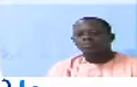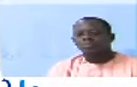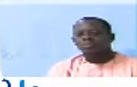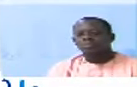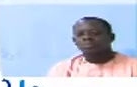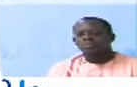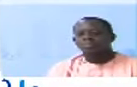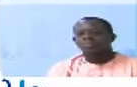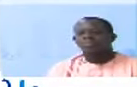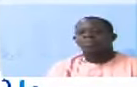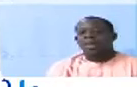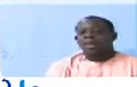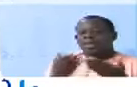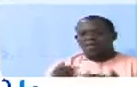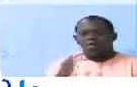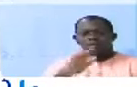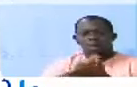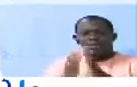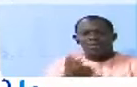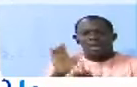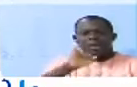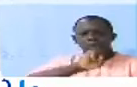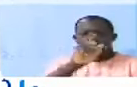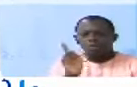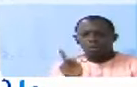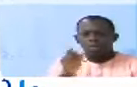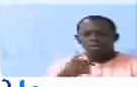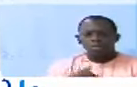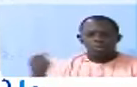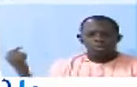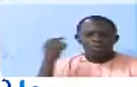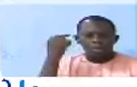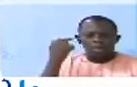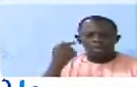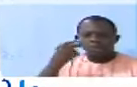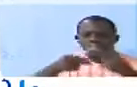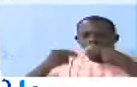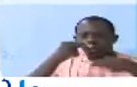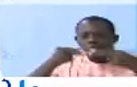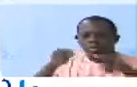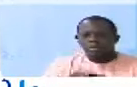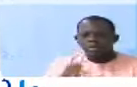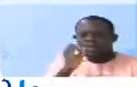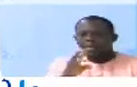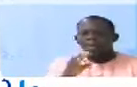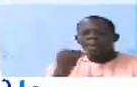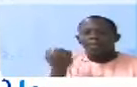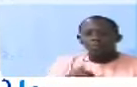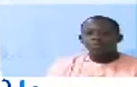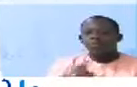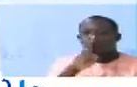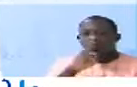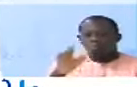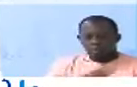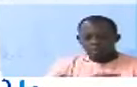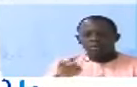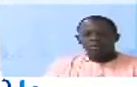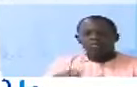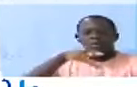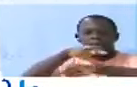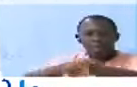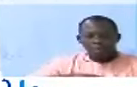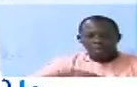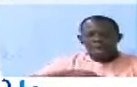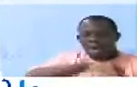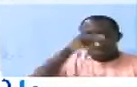so inside the market at Serekunda, that's where I heard the news saying that those people who were under custody and were